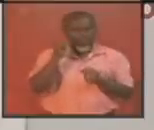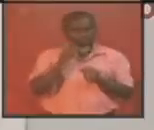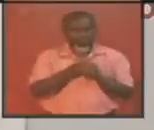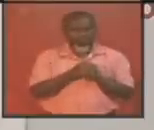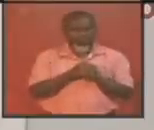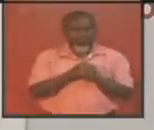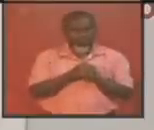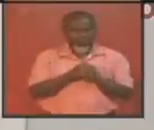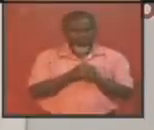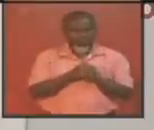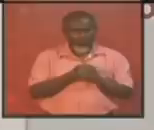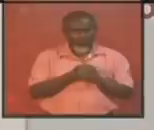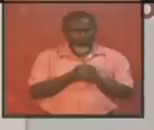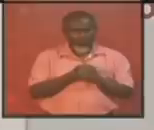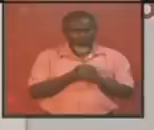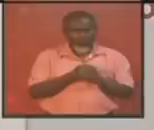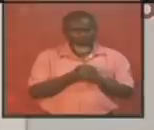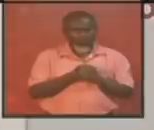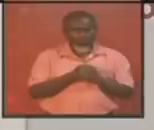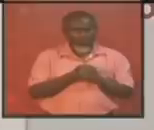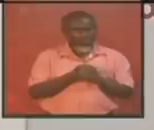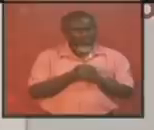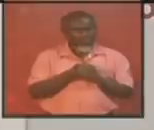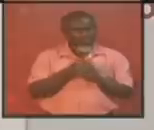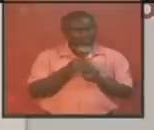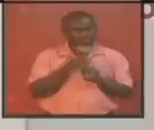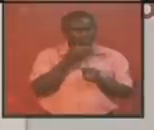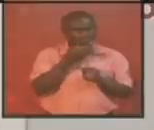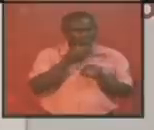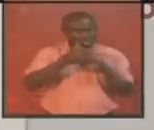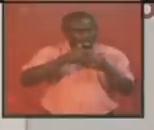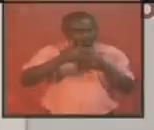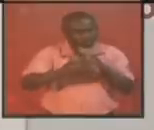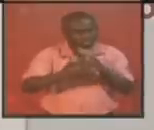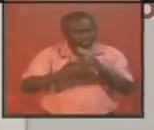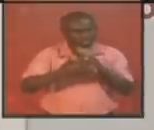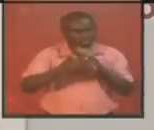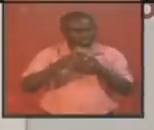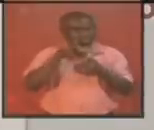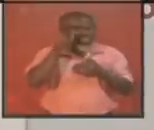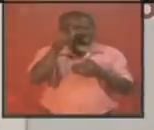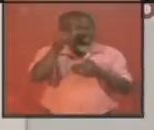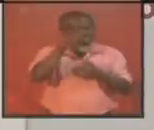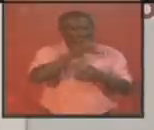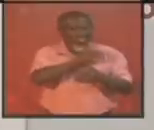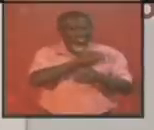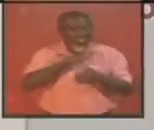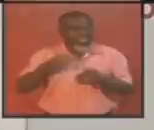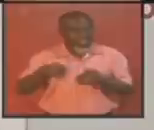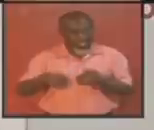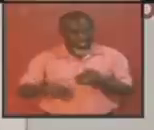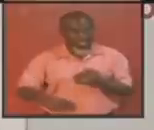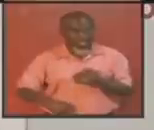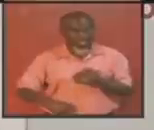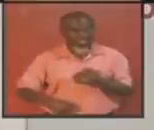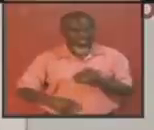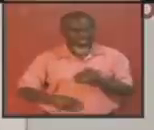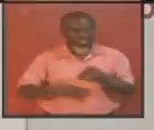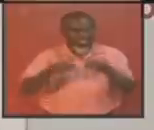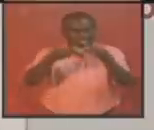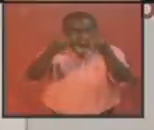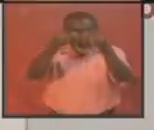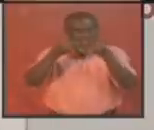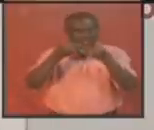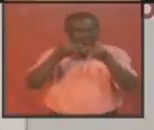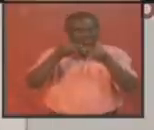The Chinese reciprocated and sent to us an even larger contingent of personal